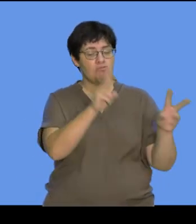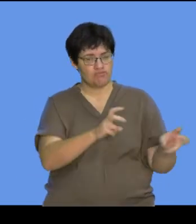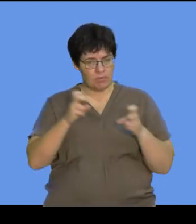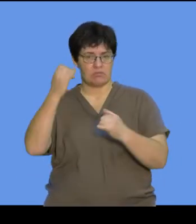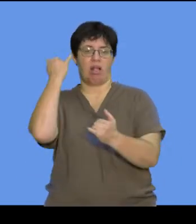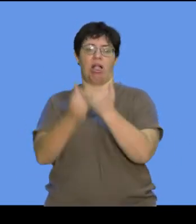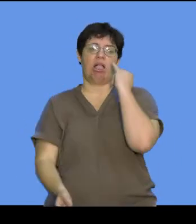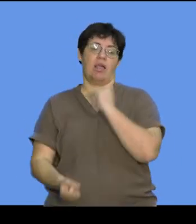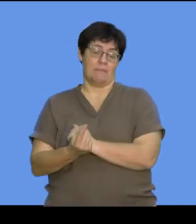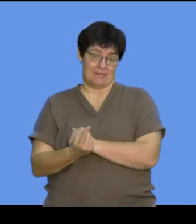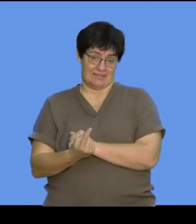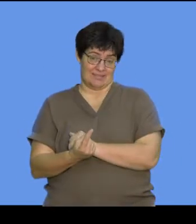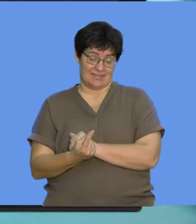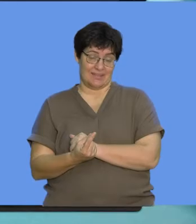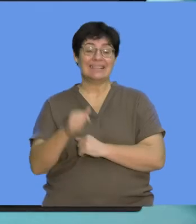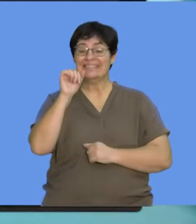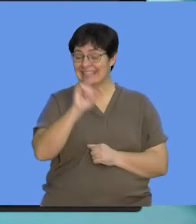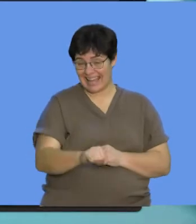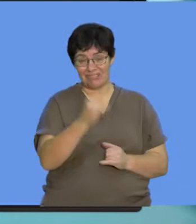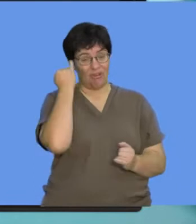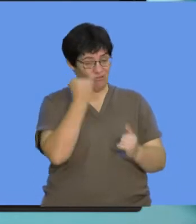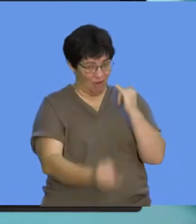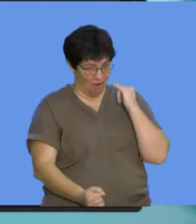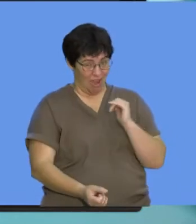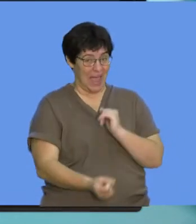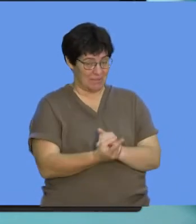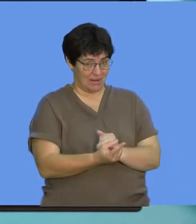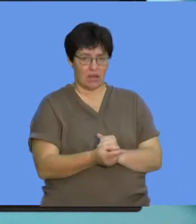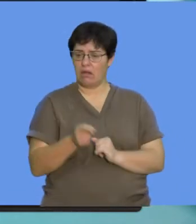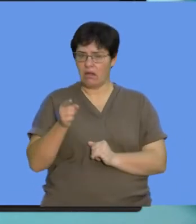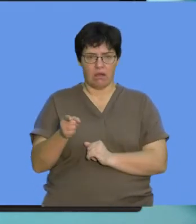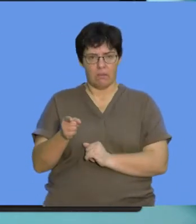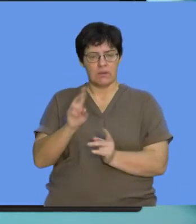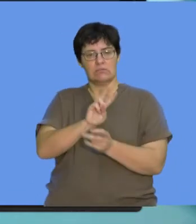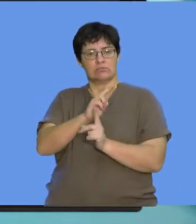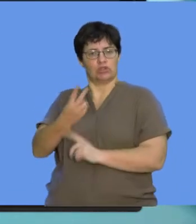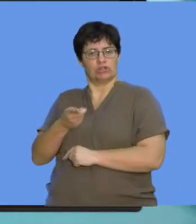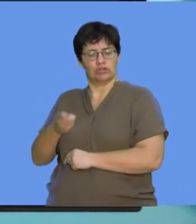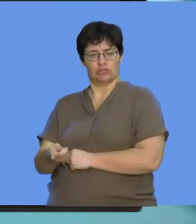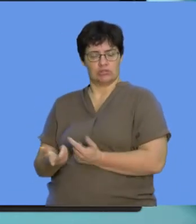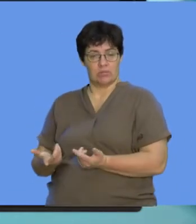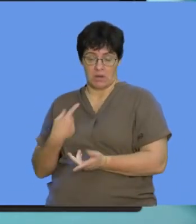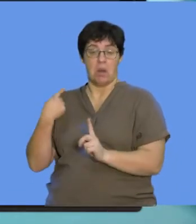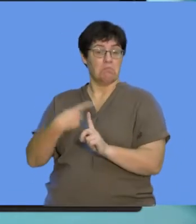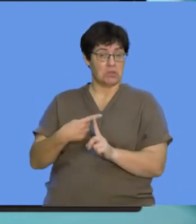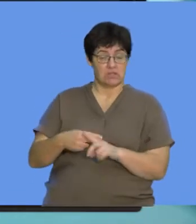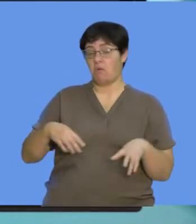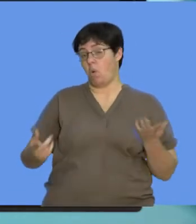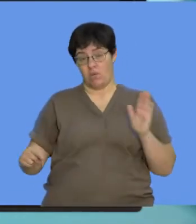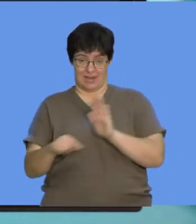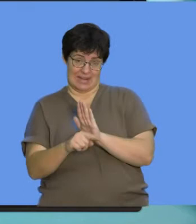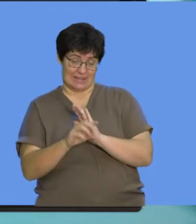replication going wrong. Yes, something that goes wrong that gives an individual a mutation can be an advantage, could